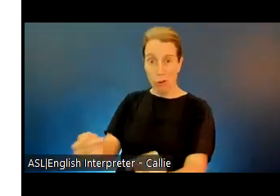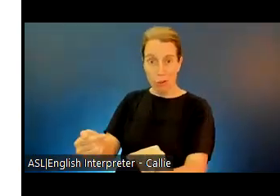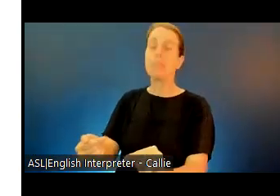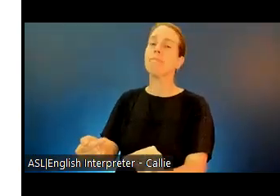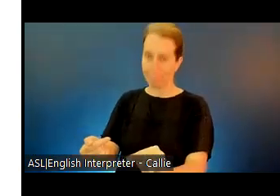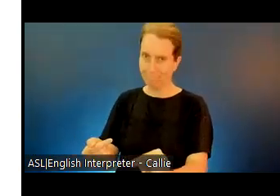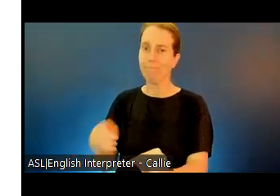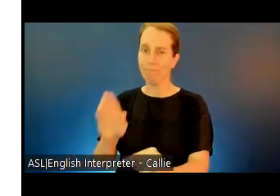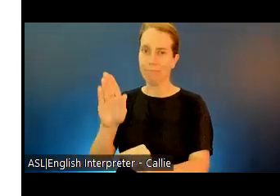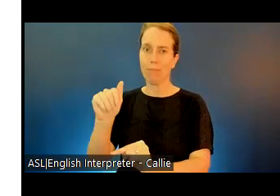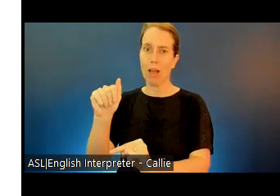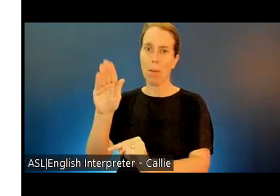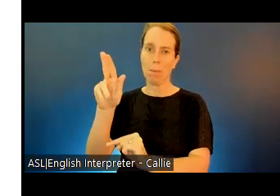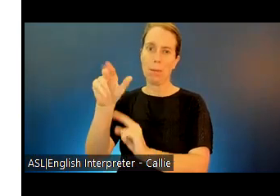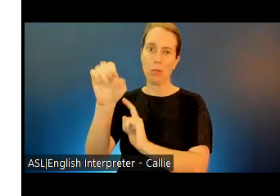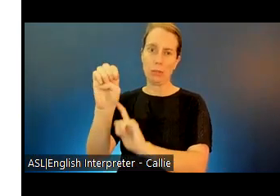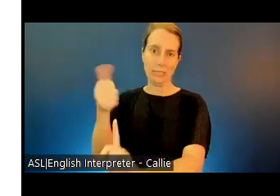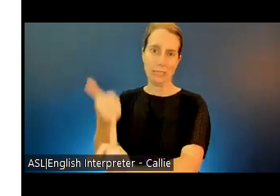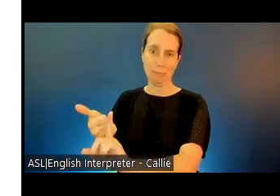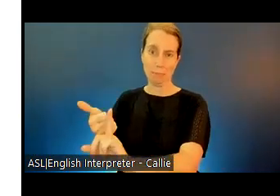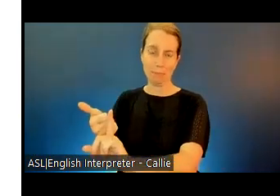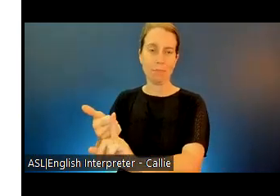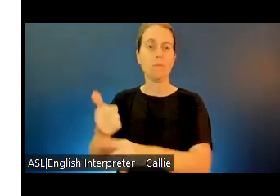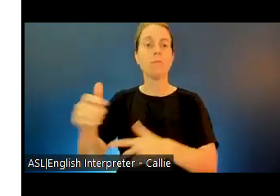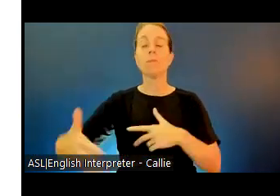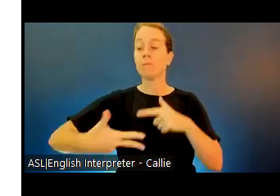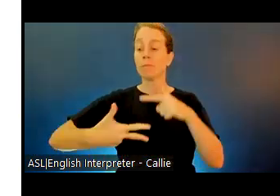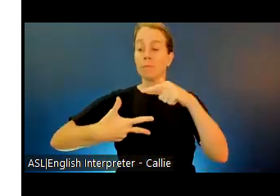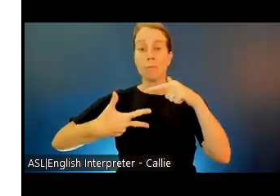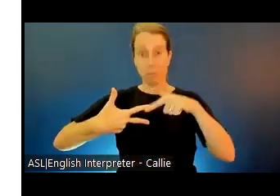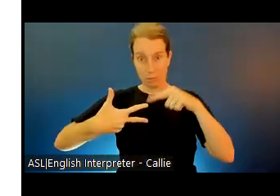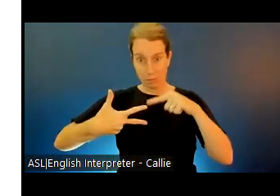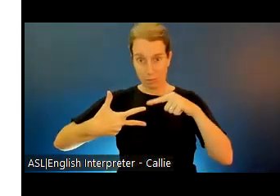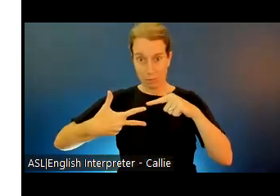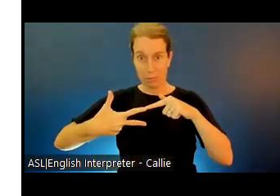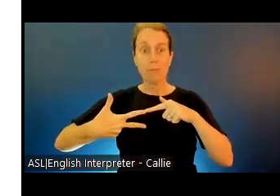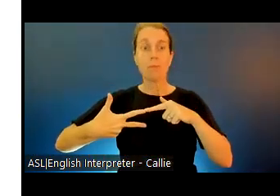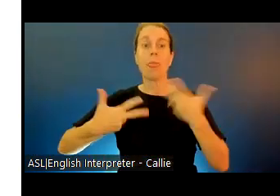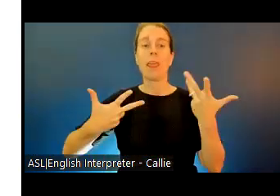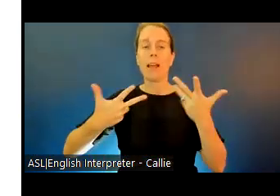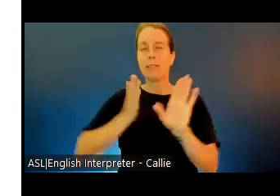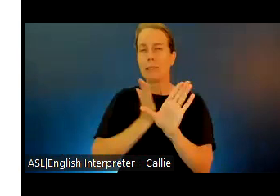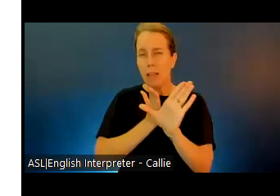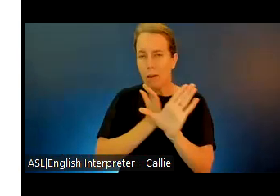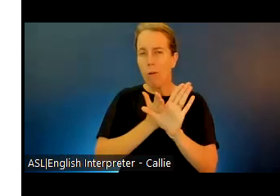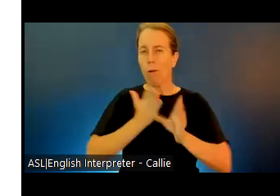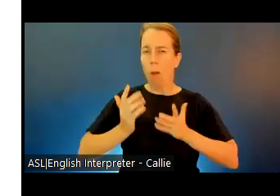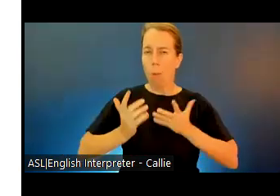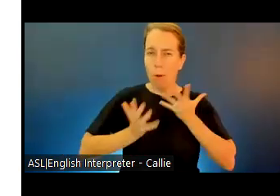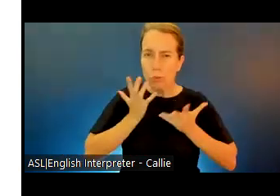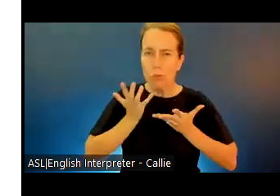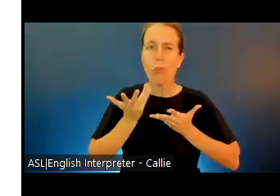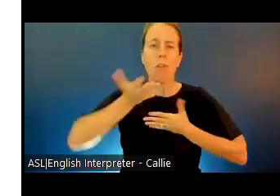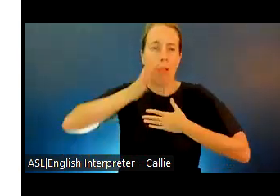also psychological or emotional abuse. So any threats, insults, harassment, or intimidating behavior of an individual. And this